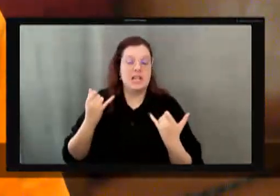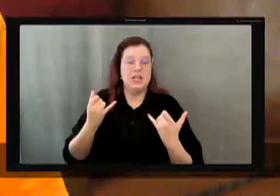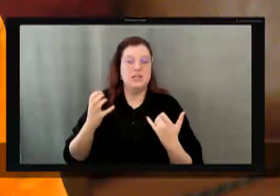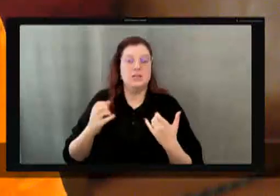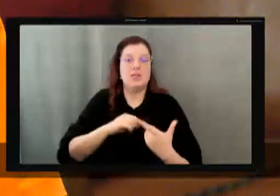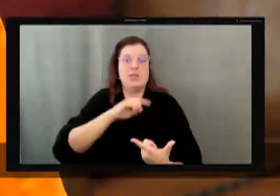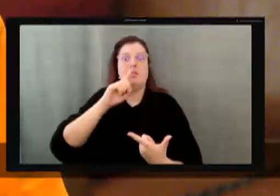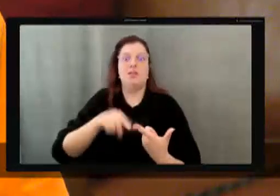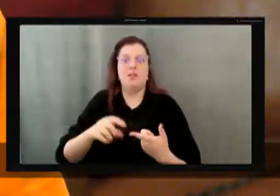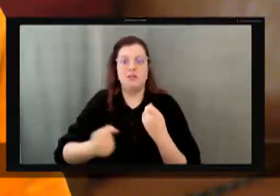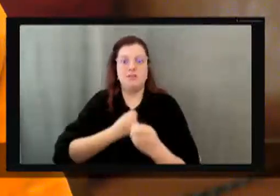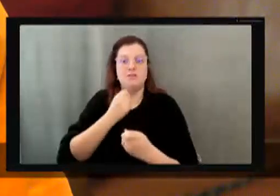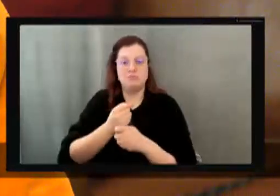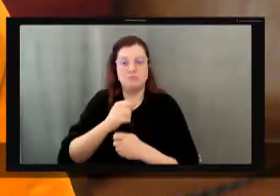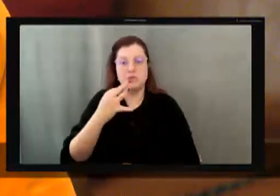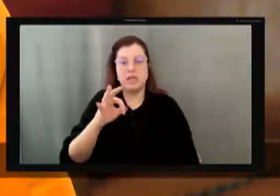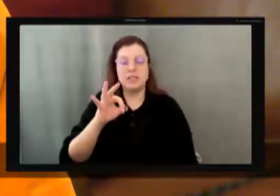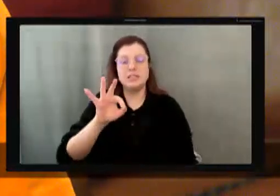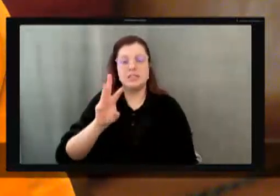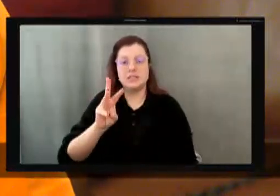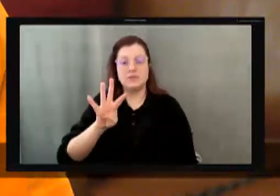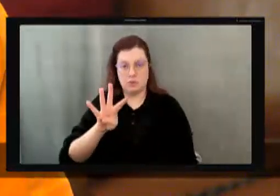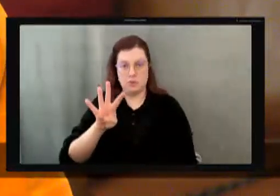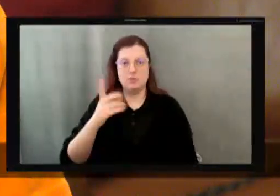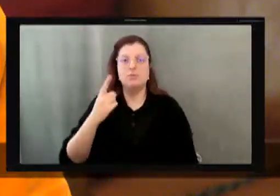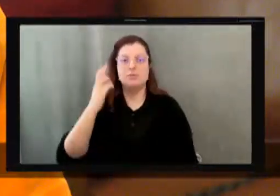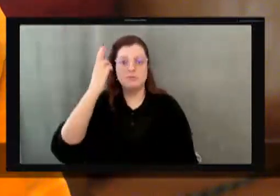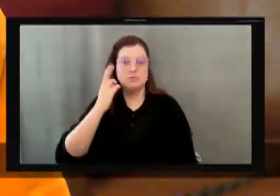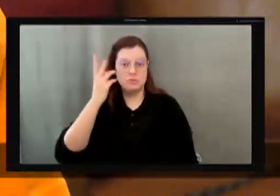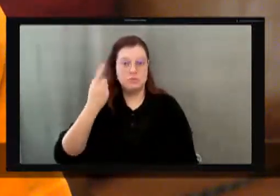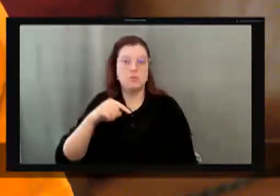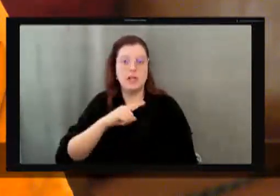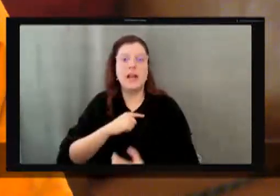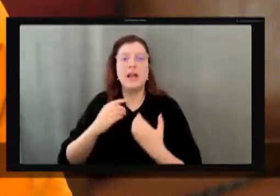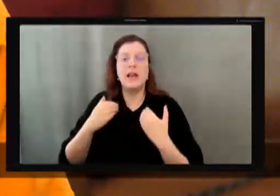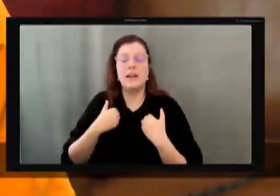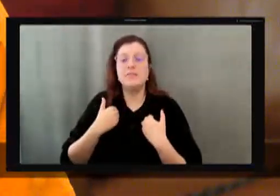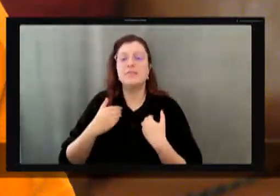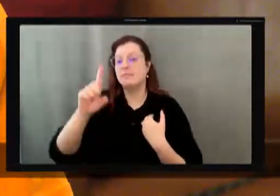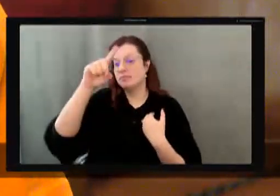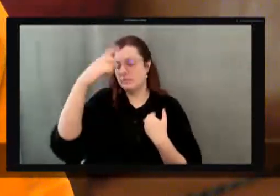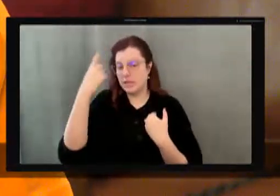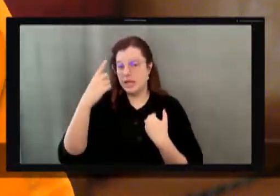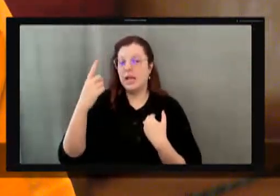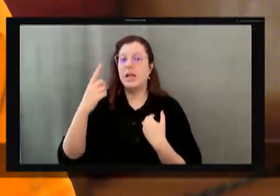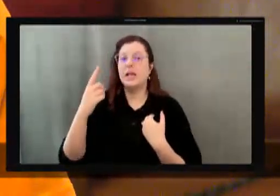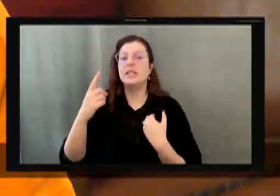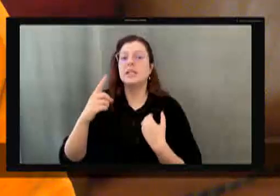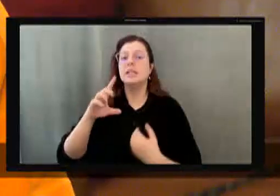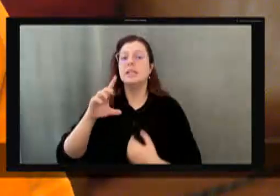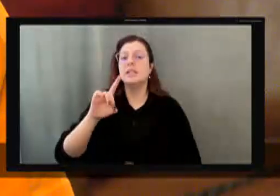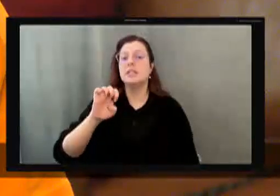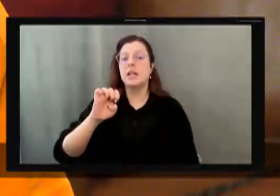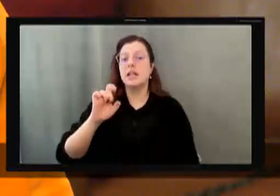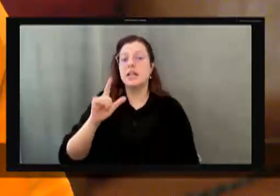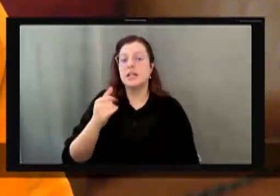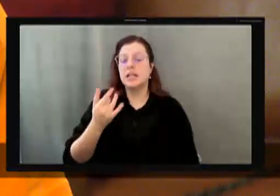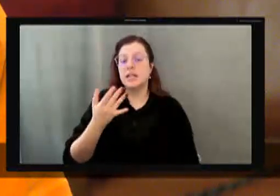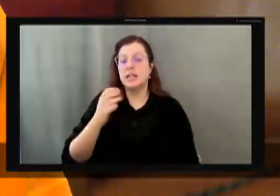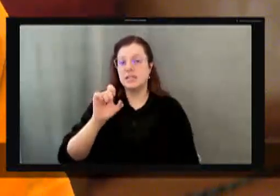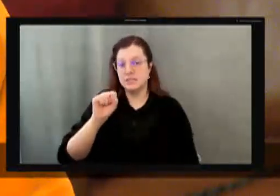1964. The reason why we got black delegates at the presidential conventions